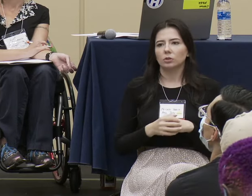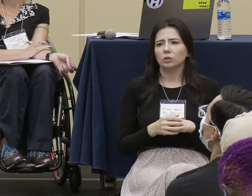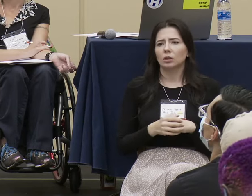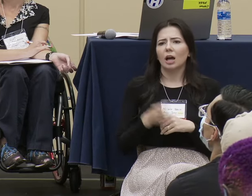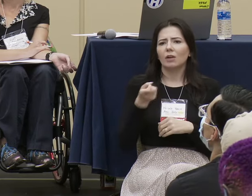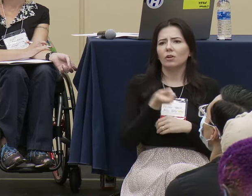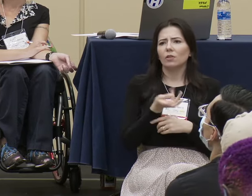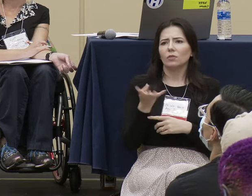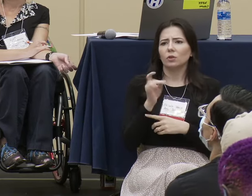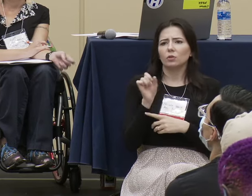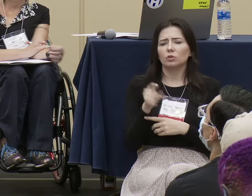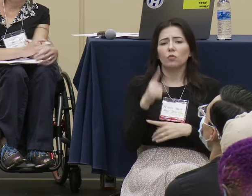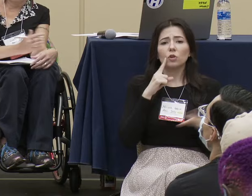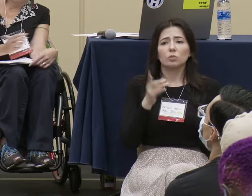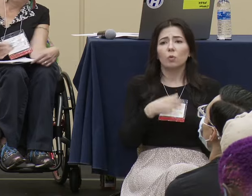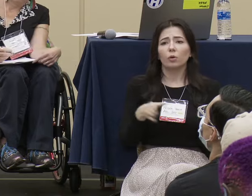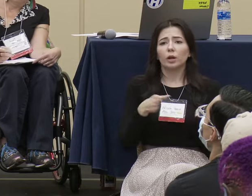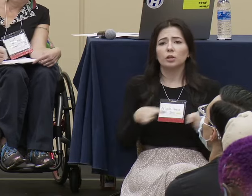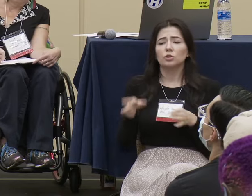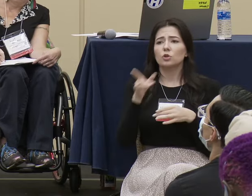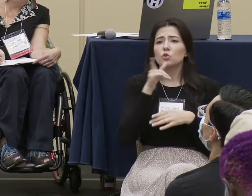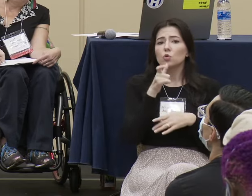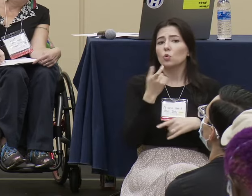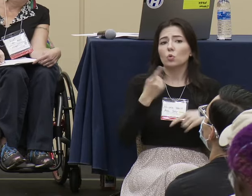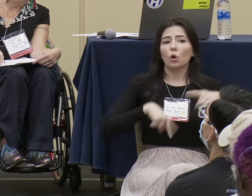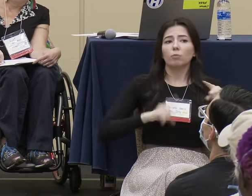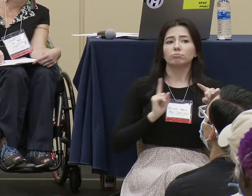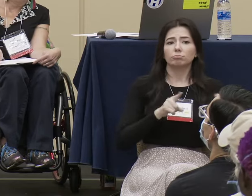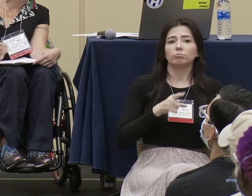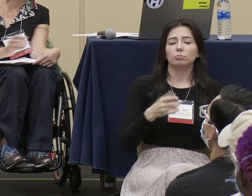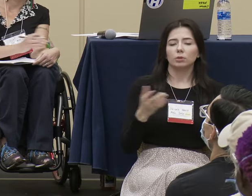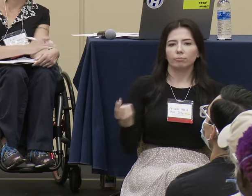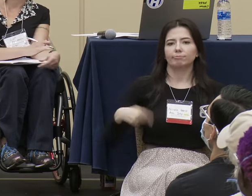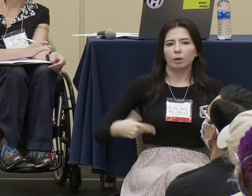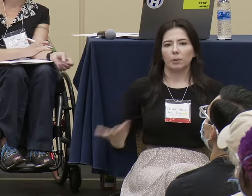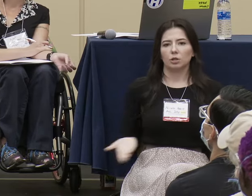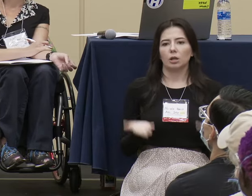practical questions for some organizers who could not be here today but are